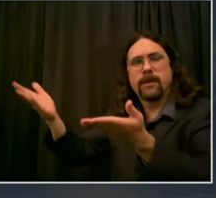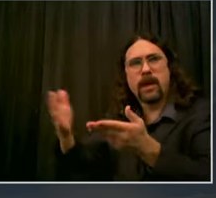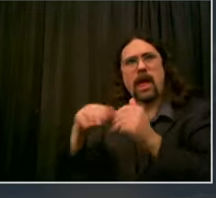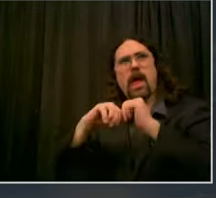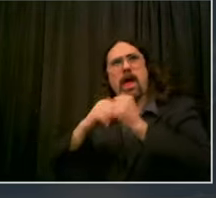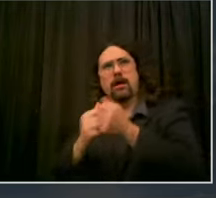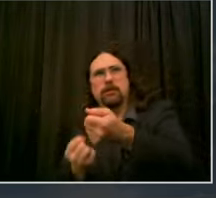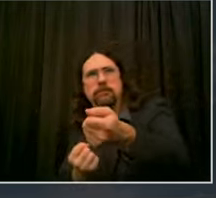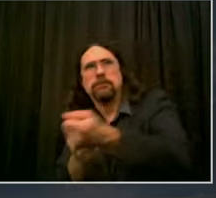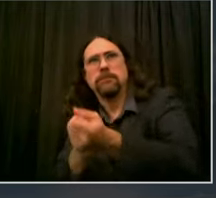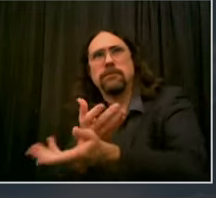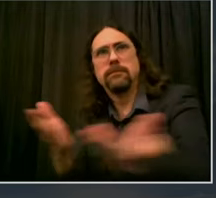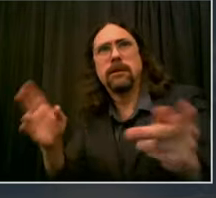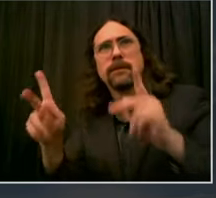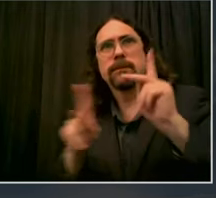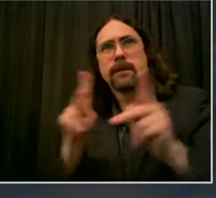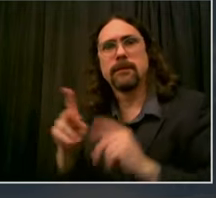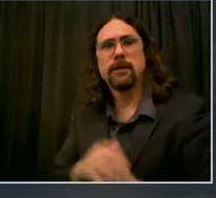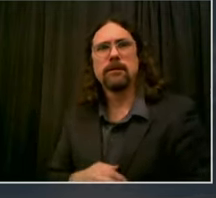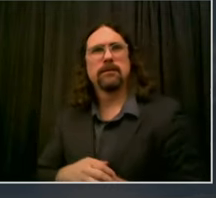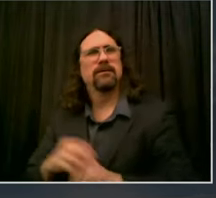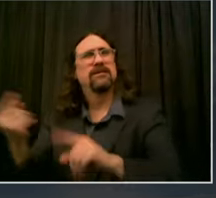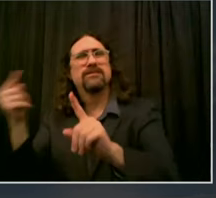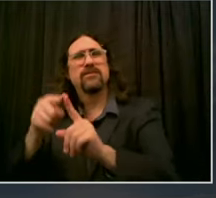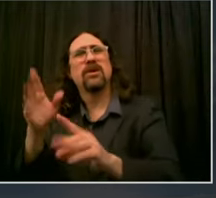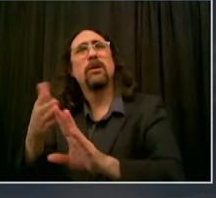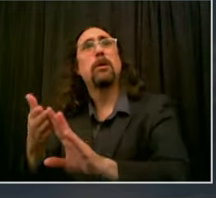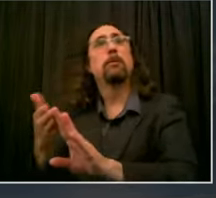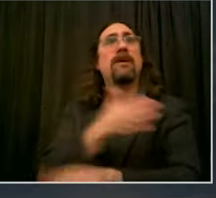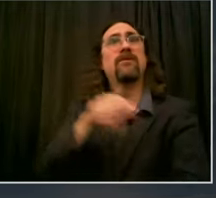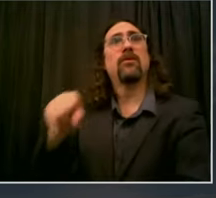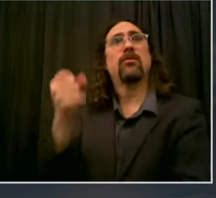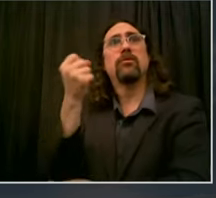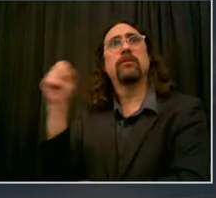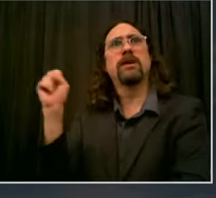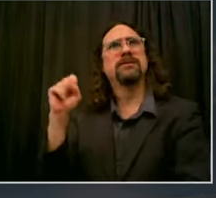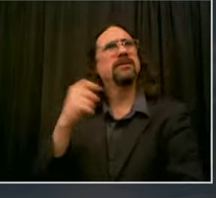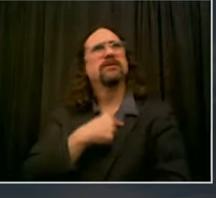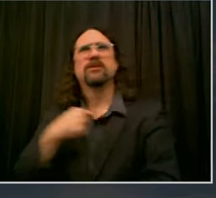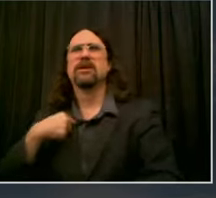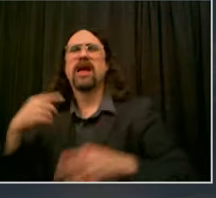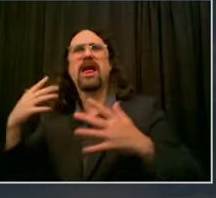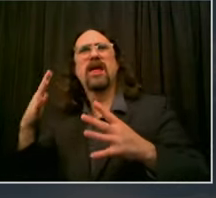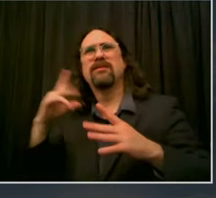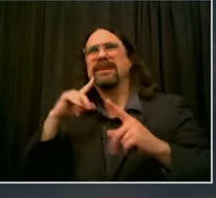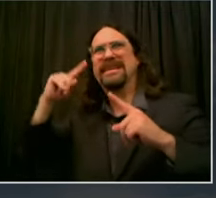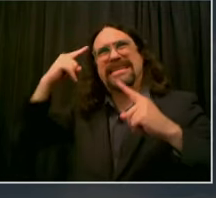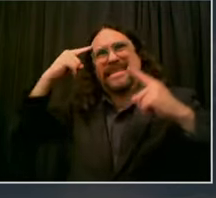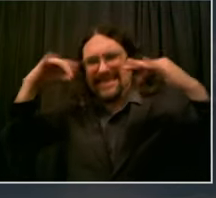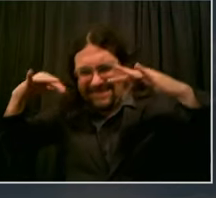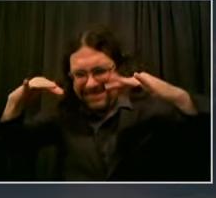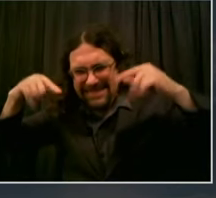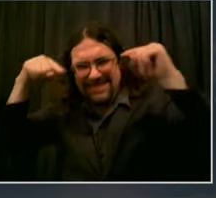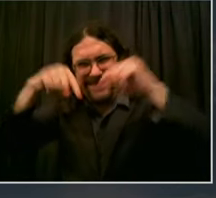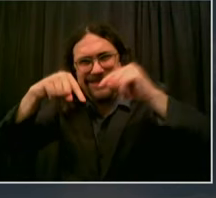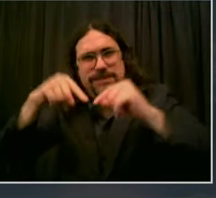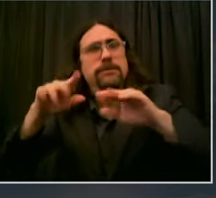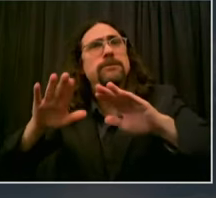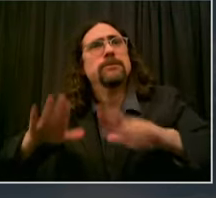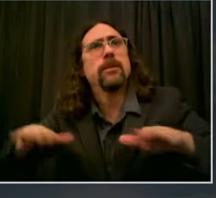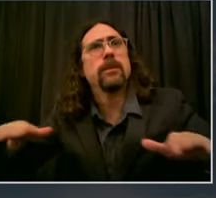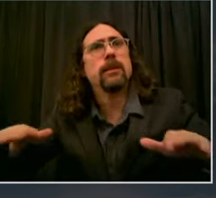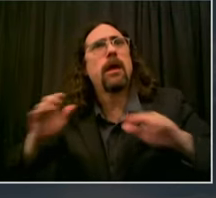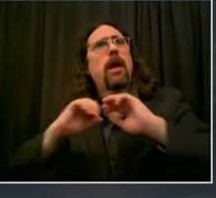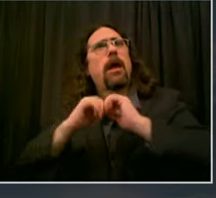the pipeline is getting smaller and smaller, but with the precision piece, it's allowed us to really have an amazing opportunity here. If we